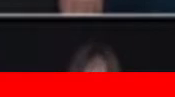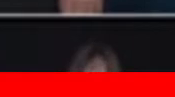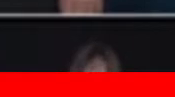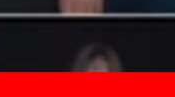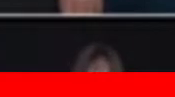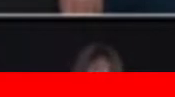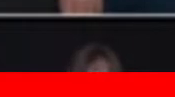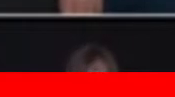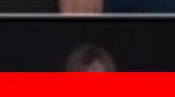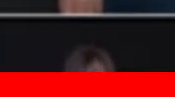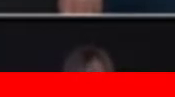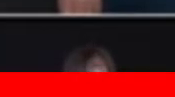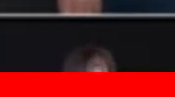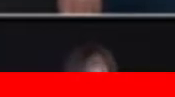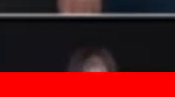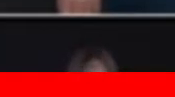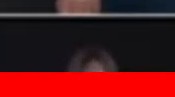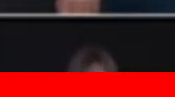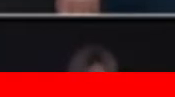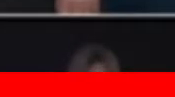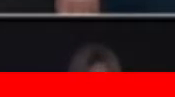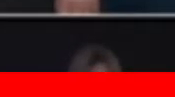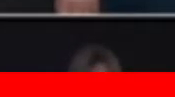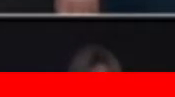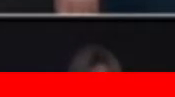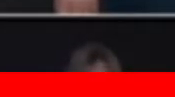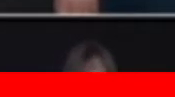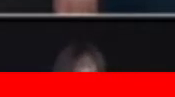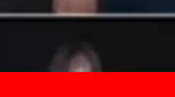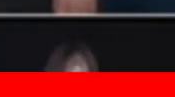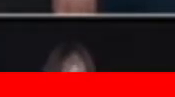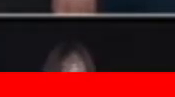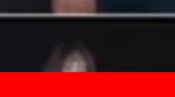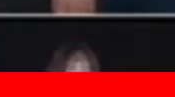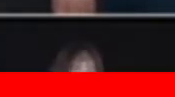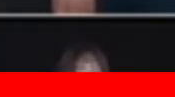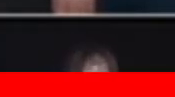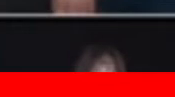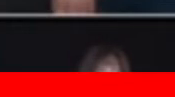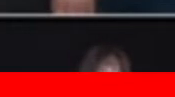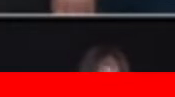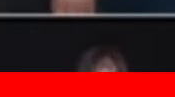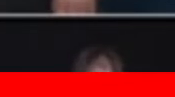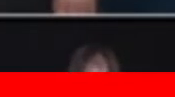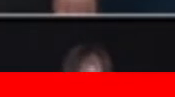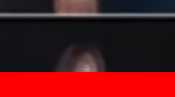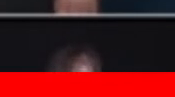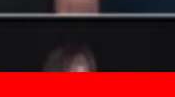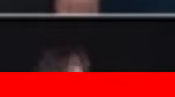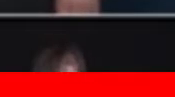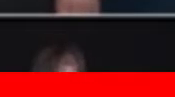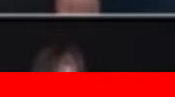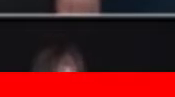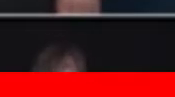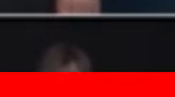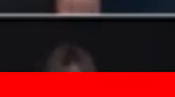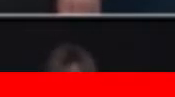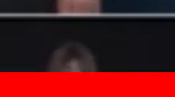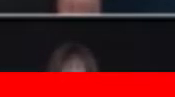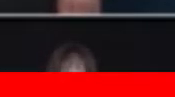well. And to further support public health unit regions, we are making additional enforcement mechanisms available to